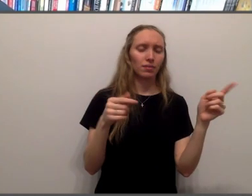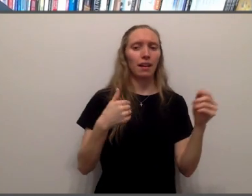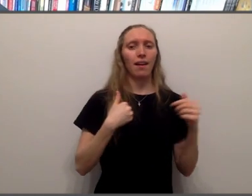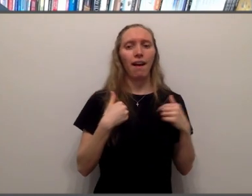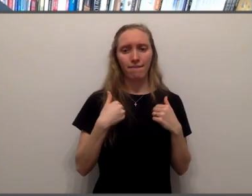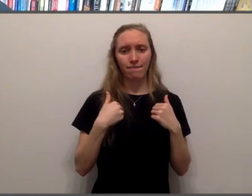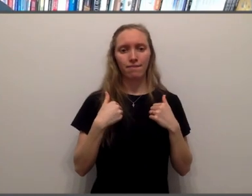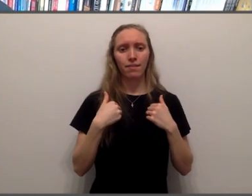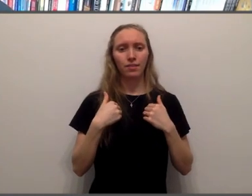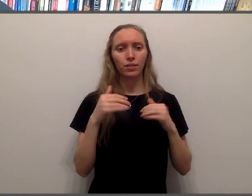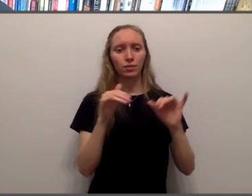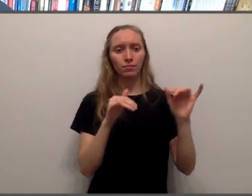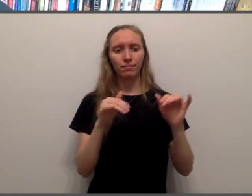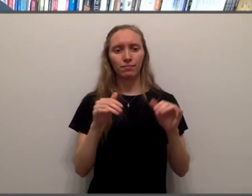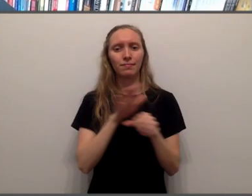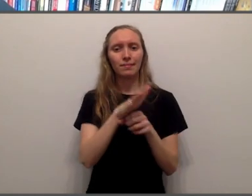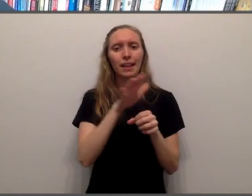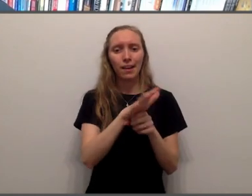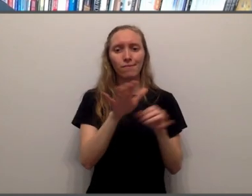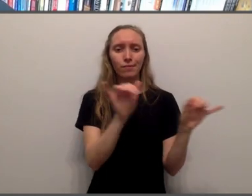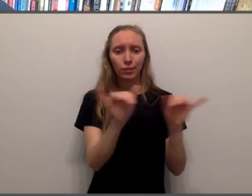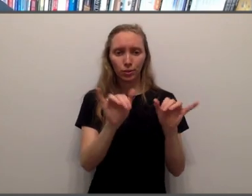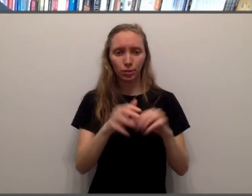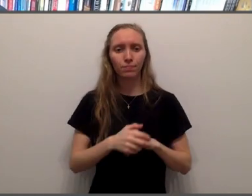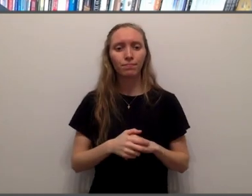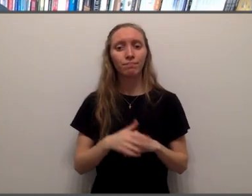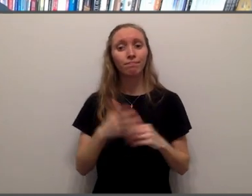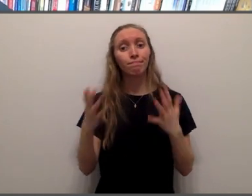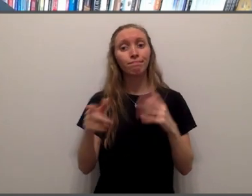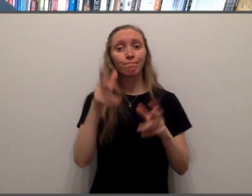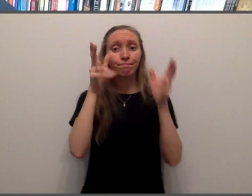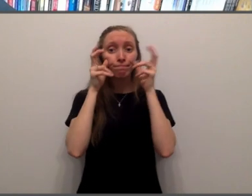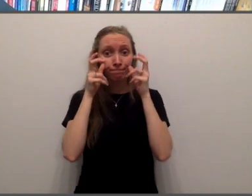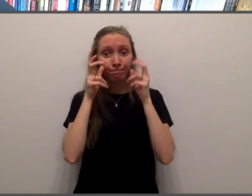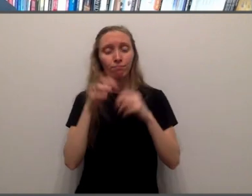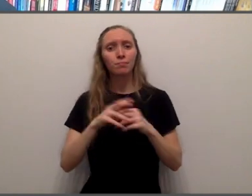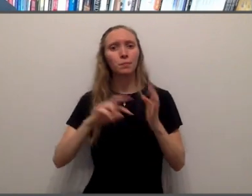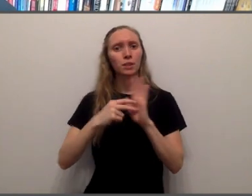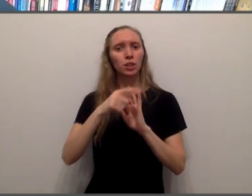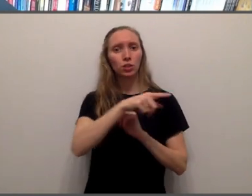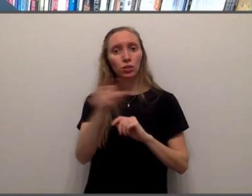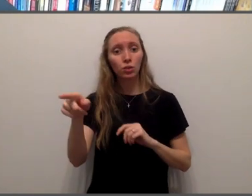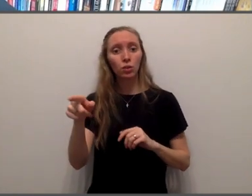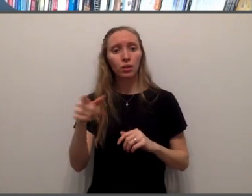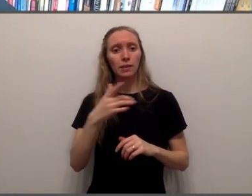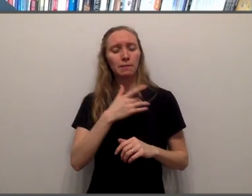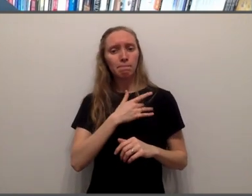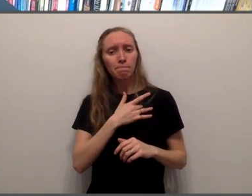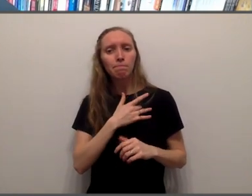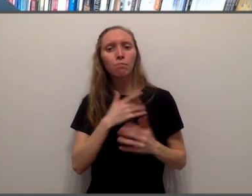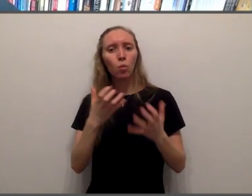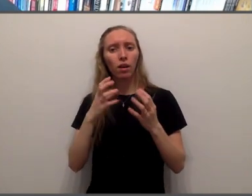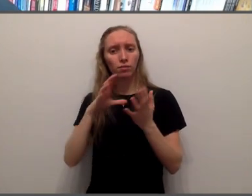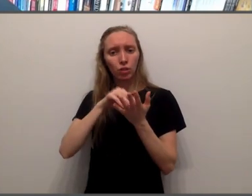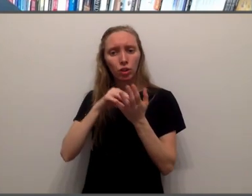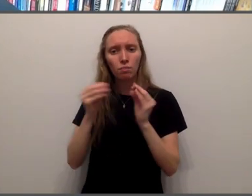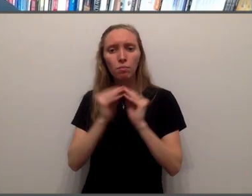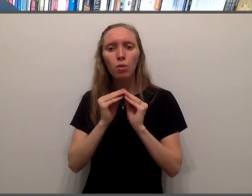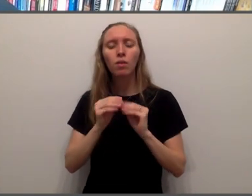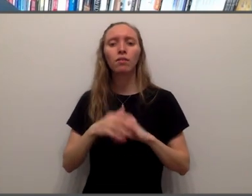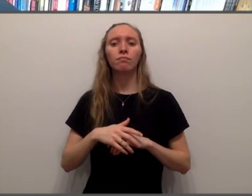margins, but you also may need some help. And so would you do me the honor of praying with you as we